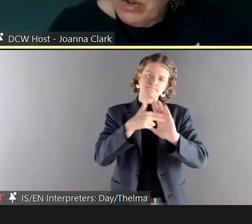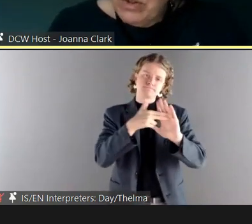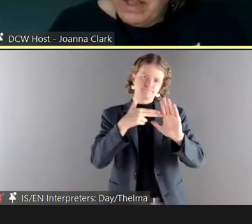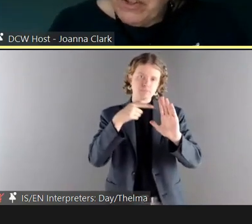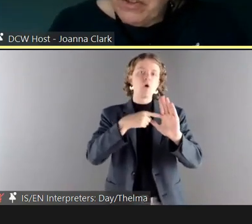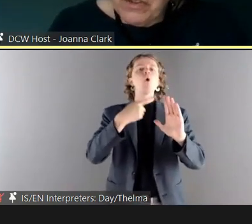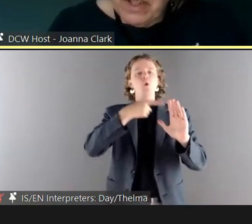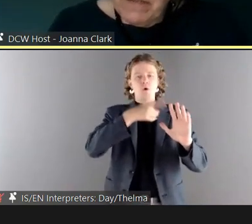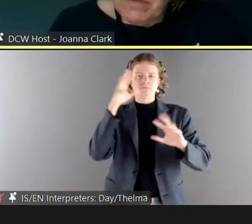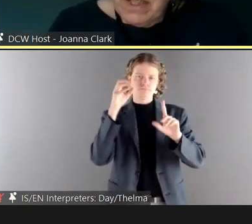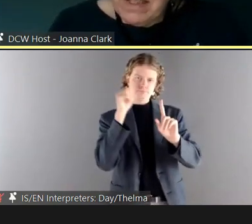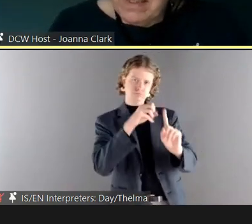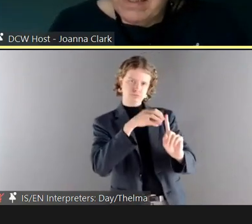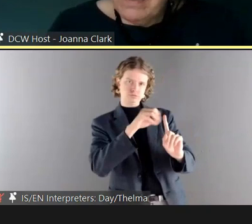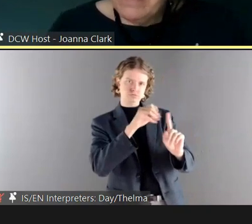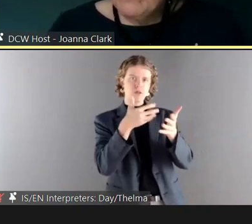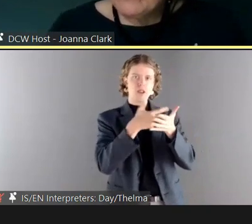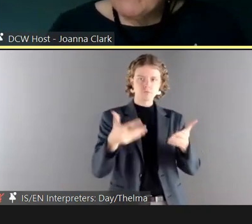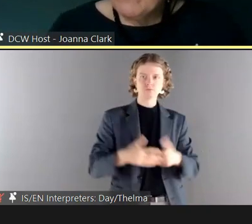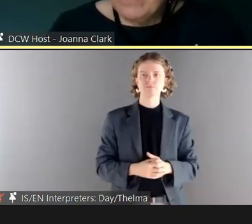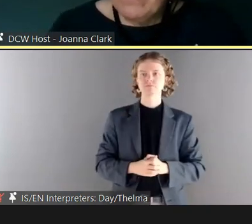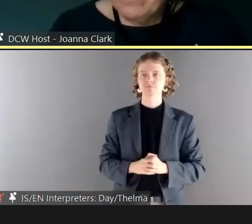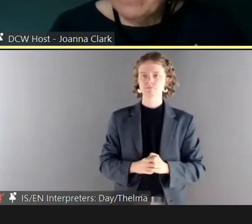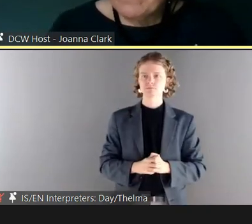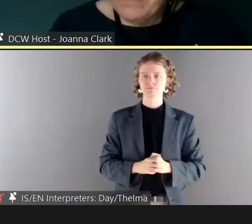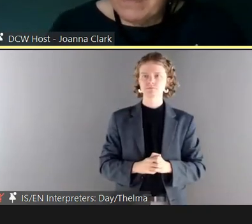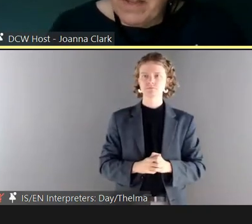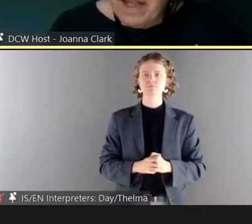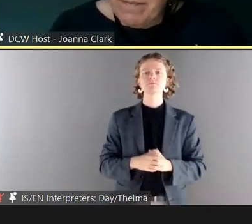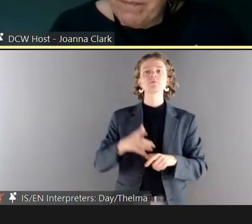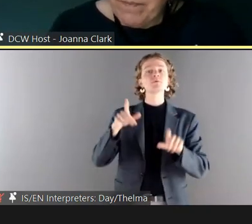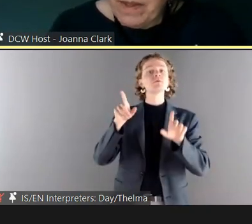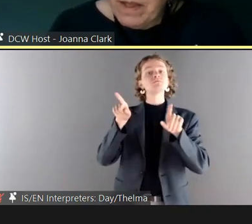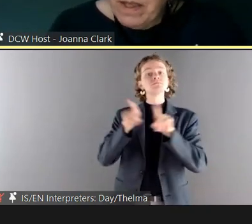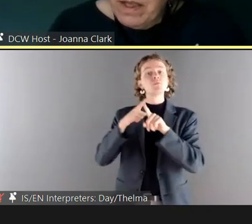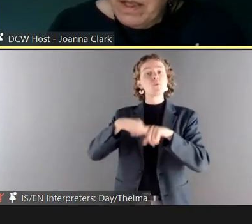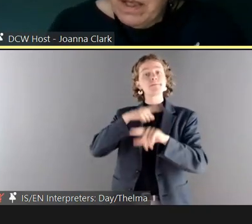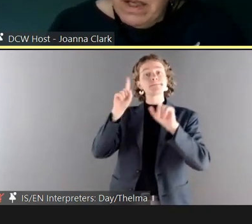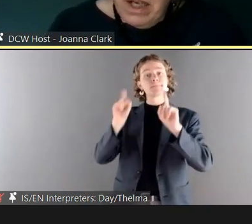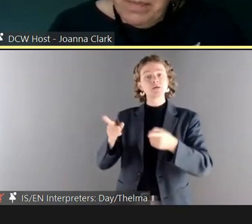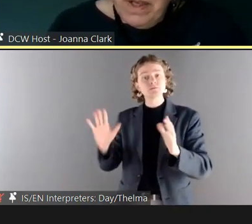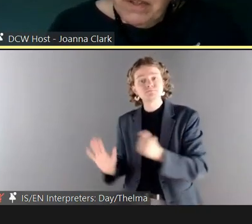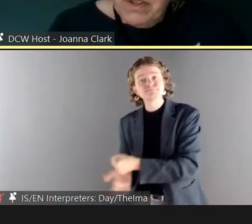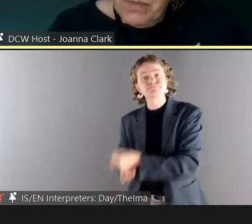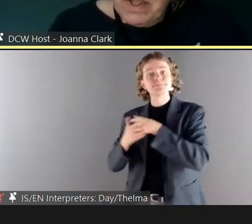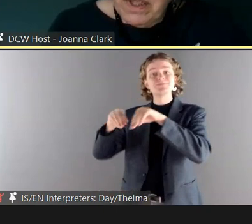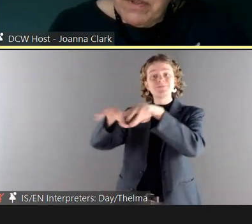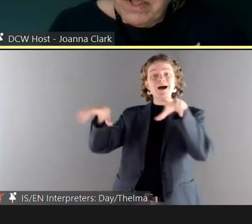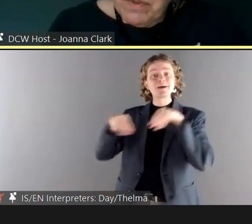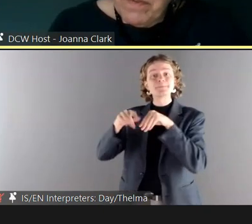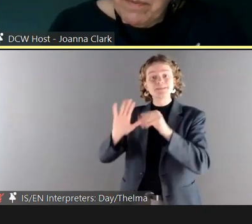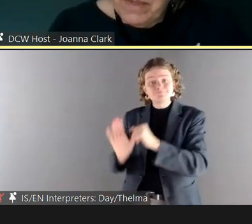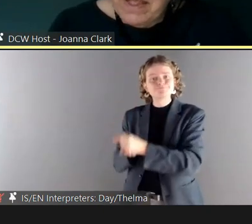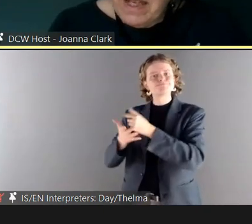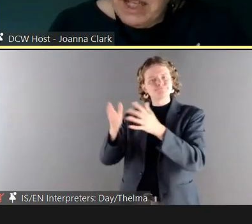that all deaf children have a right to learn in whatever way works best for them. Our partners work closely